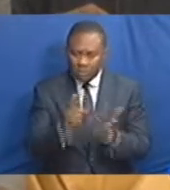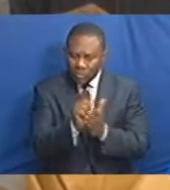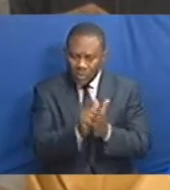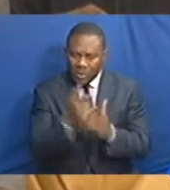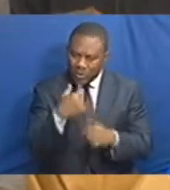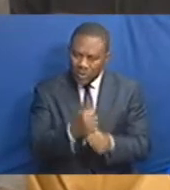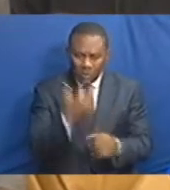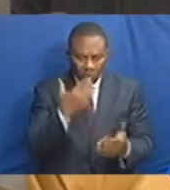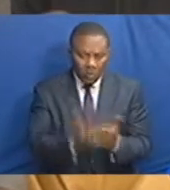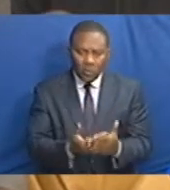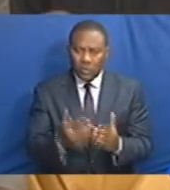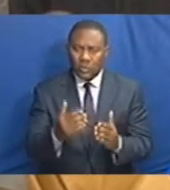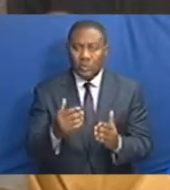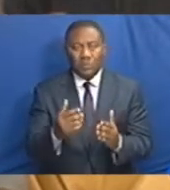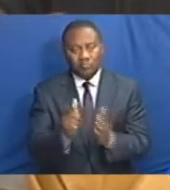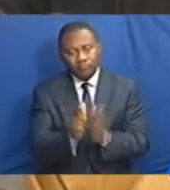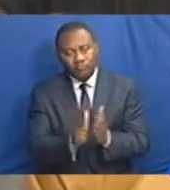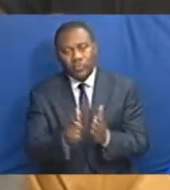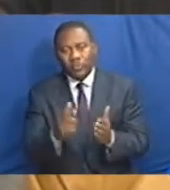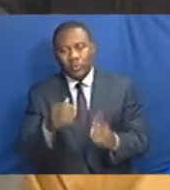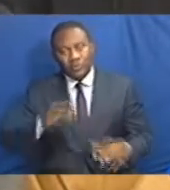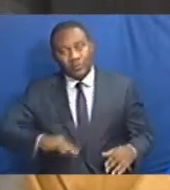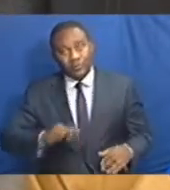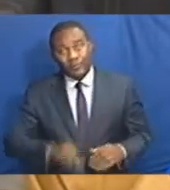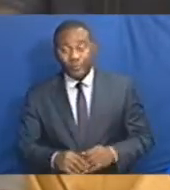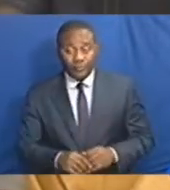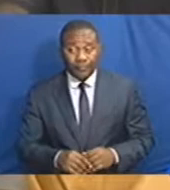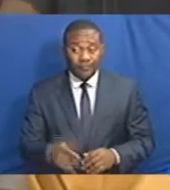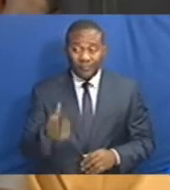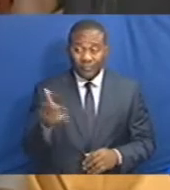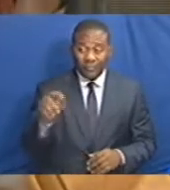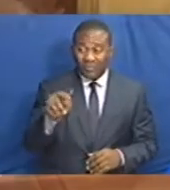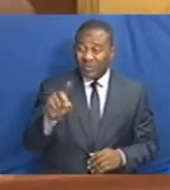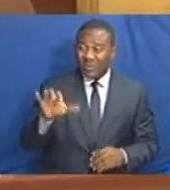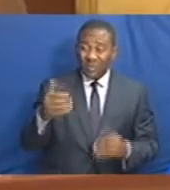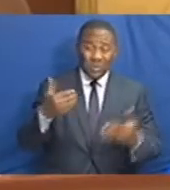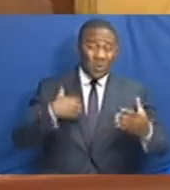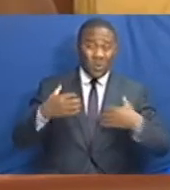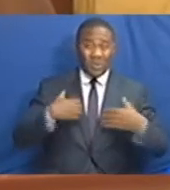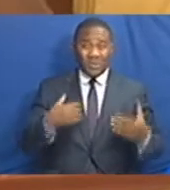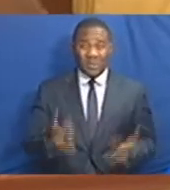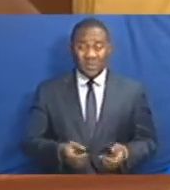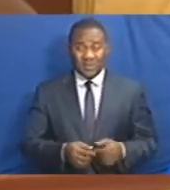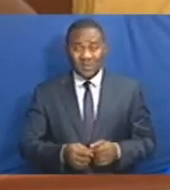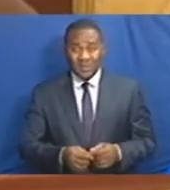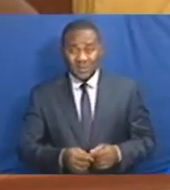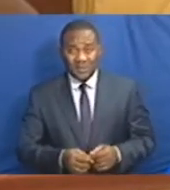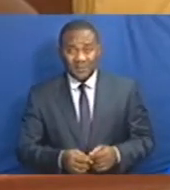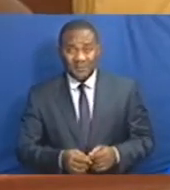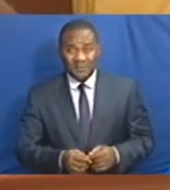benefit wholly from the resource. And now it's like our oil